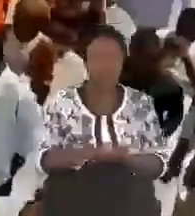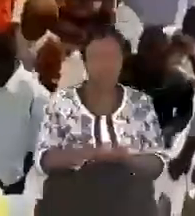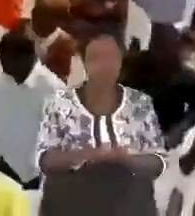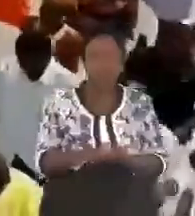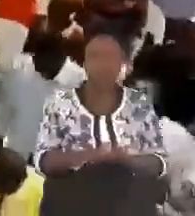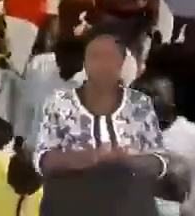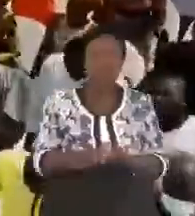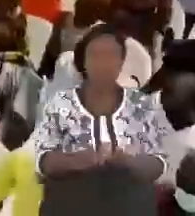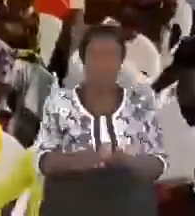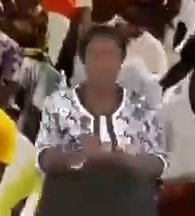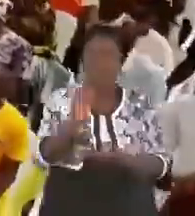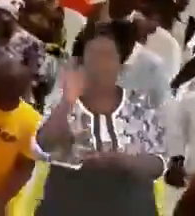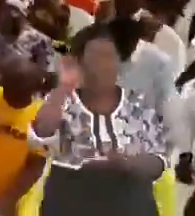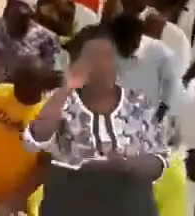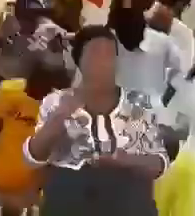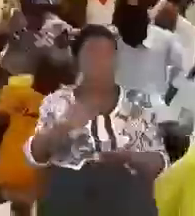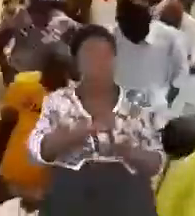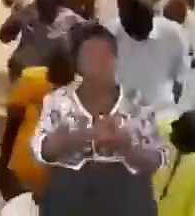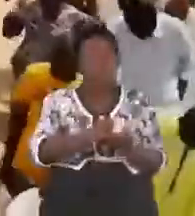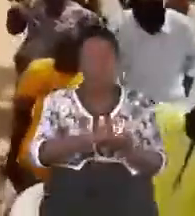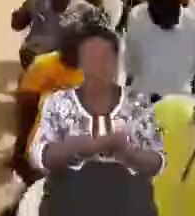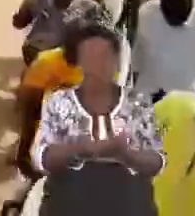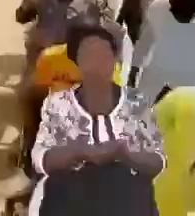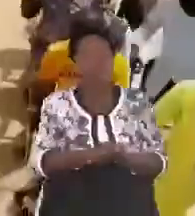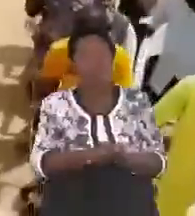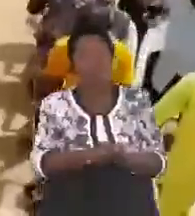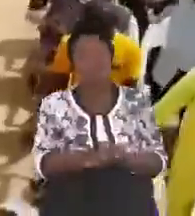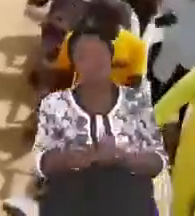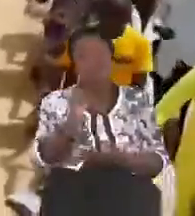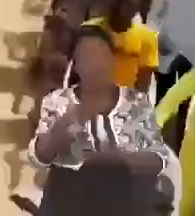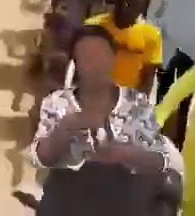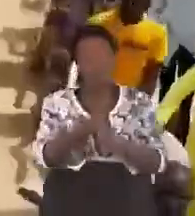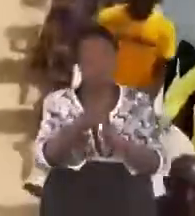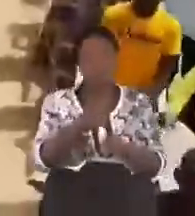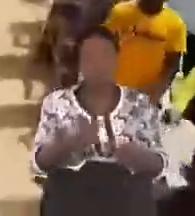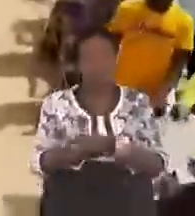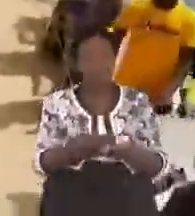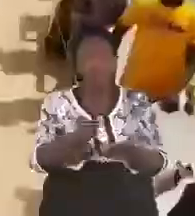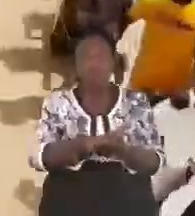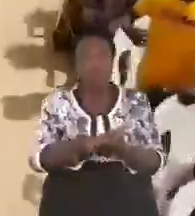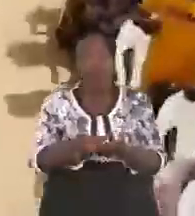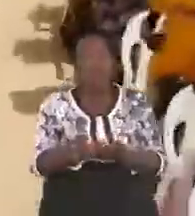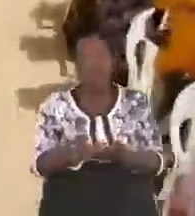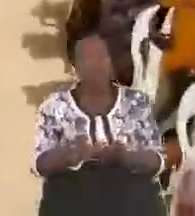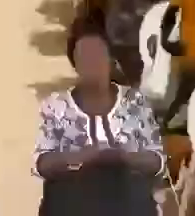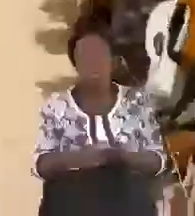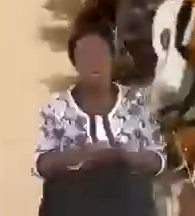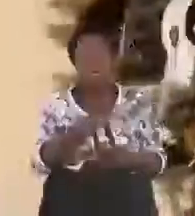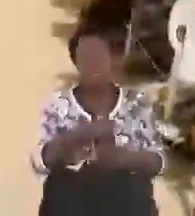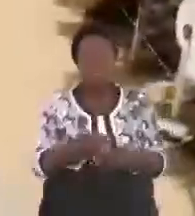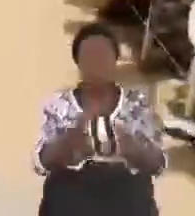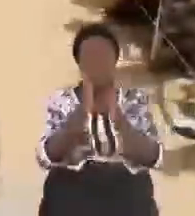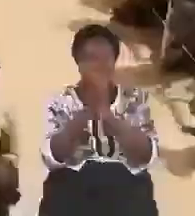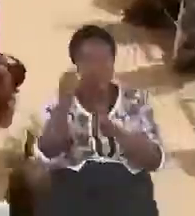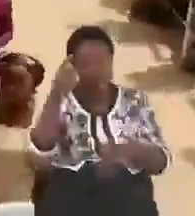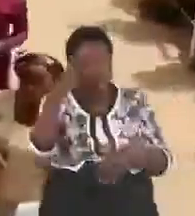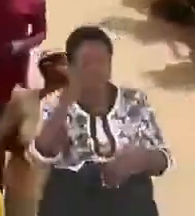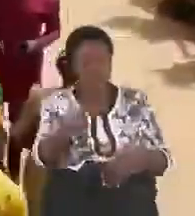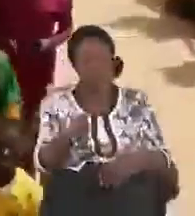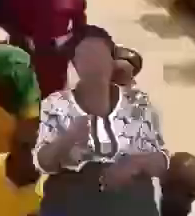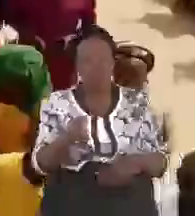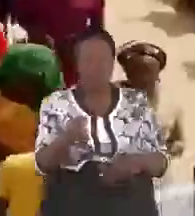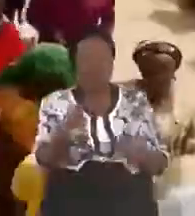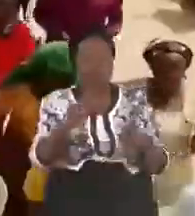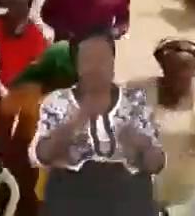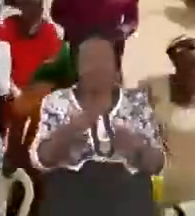you'll sanctify, you'll make you holy. It's making intercession for you. Neither pray I